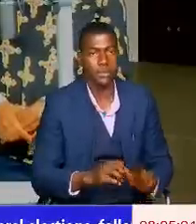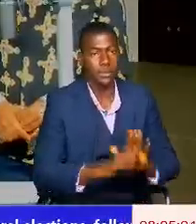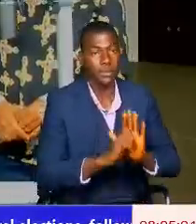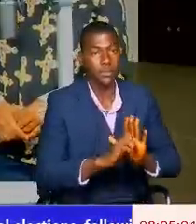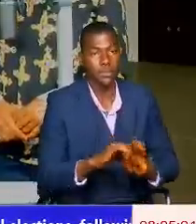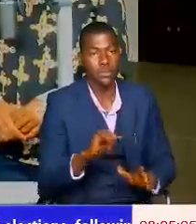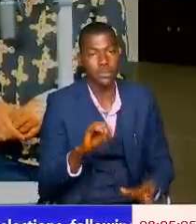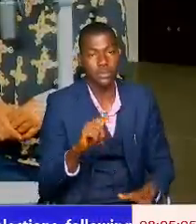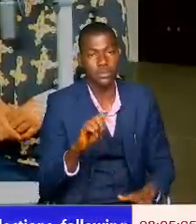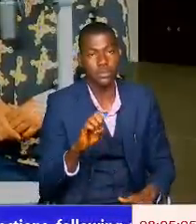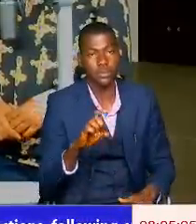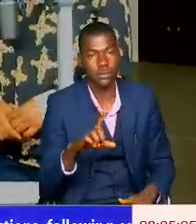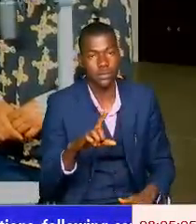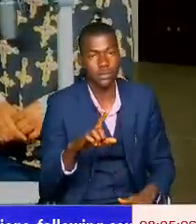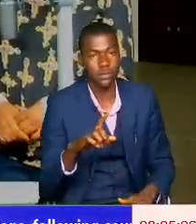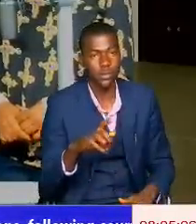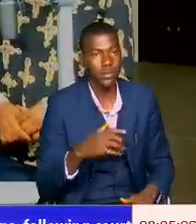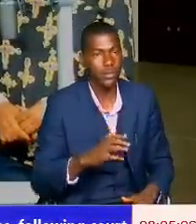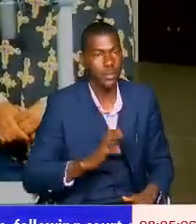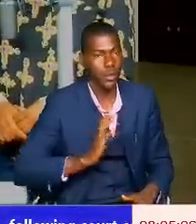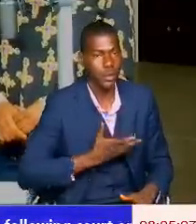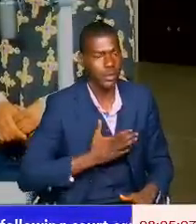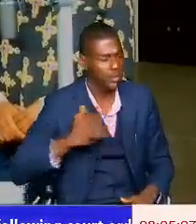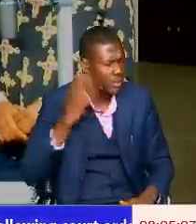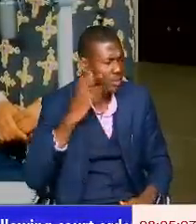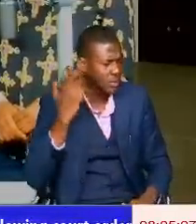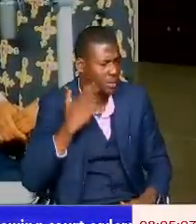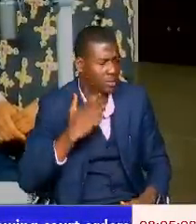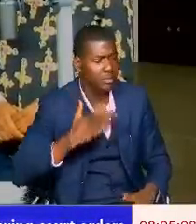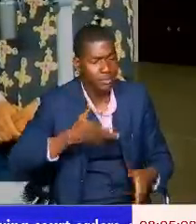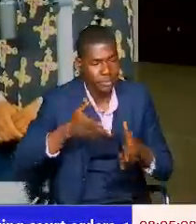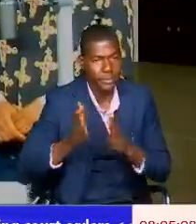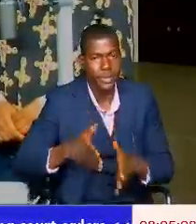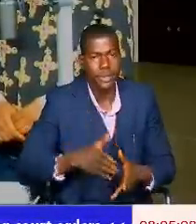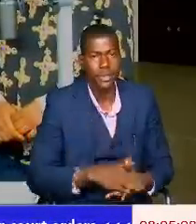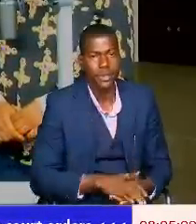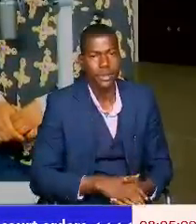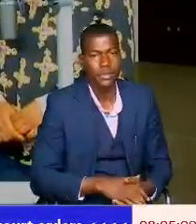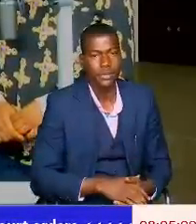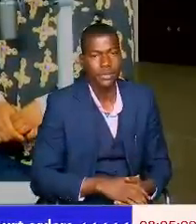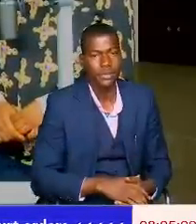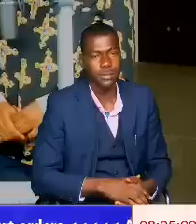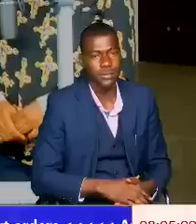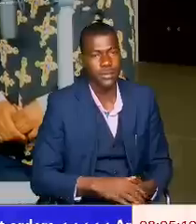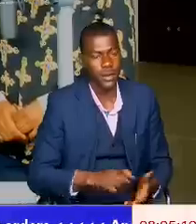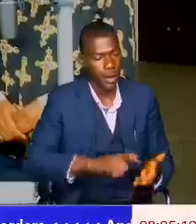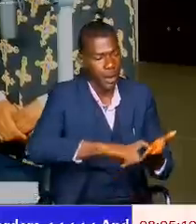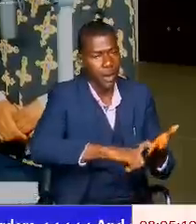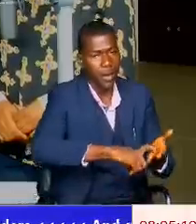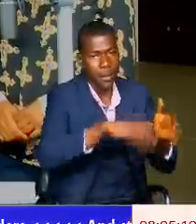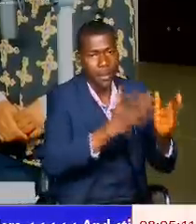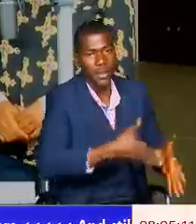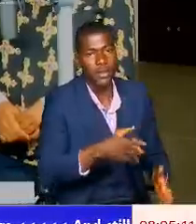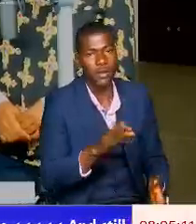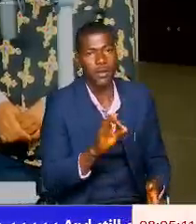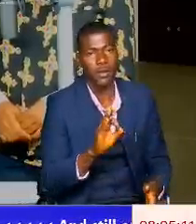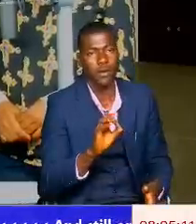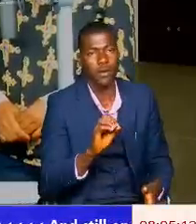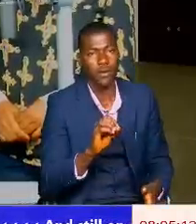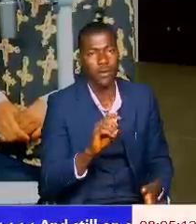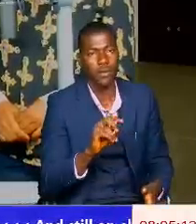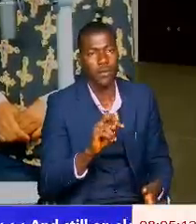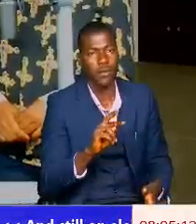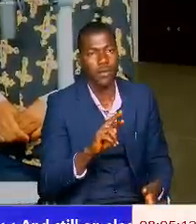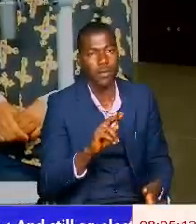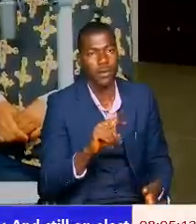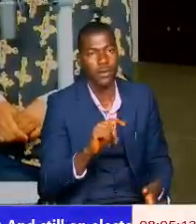Will be our sound engineer and sound person. Engineer Fortune way they in the inside studio.